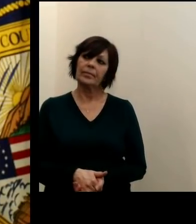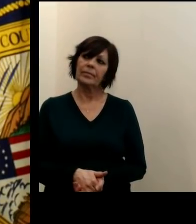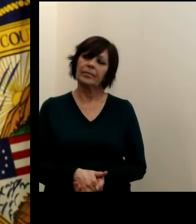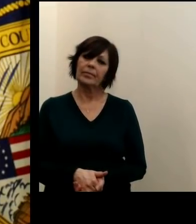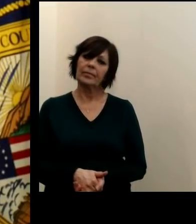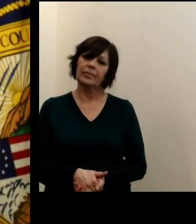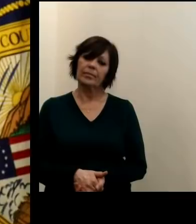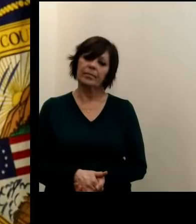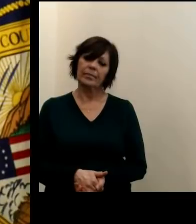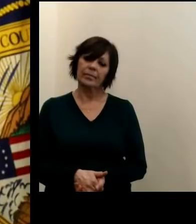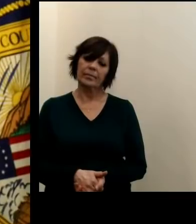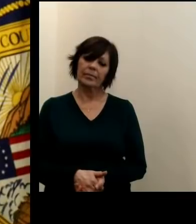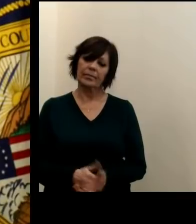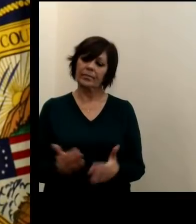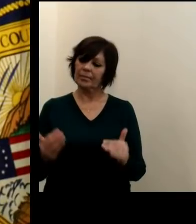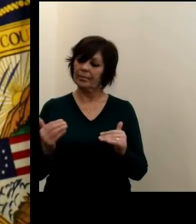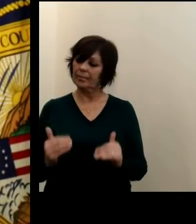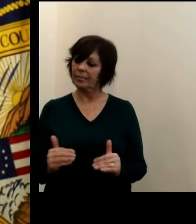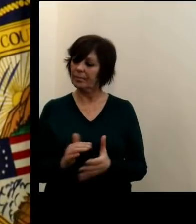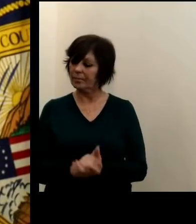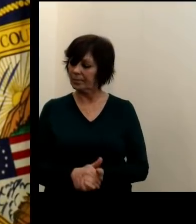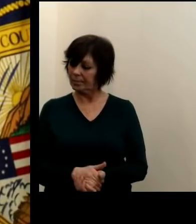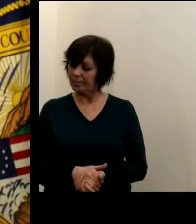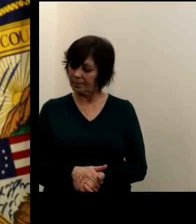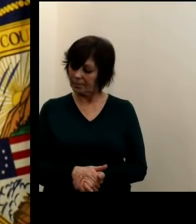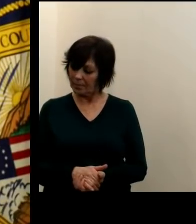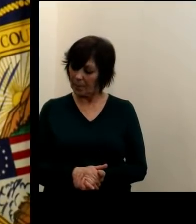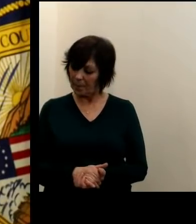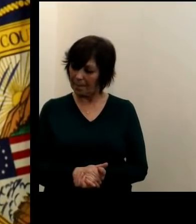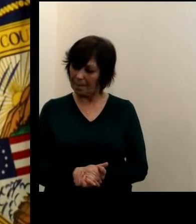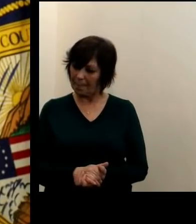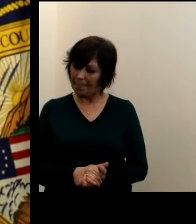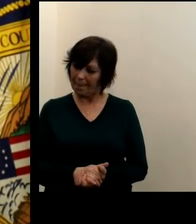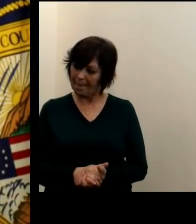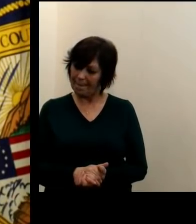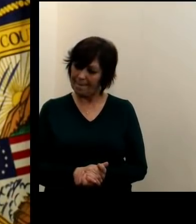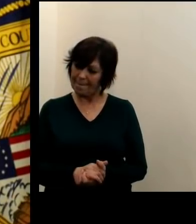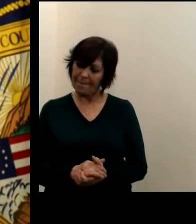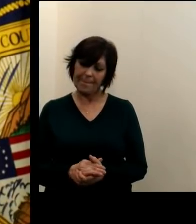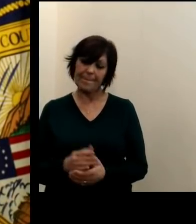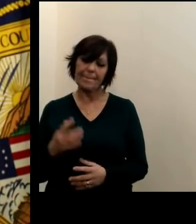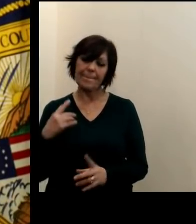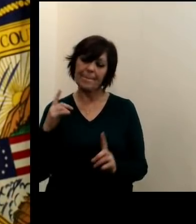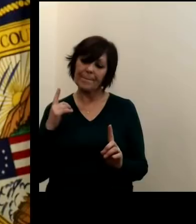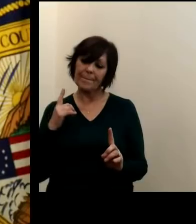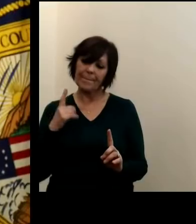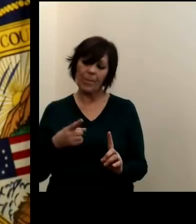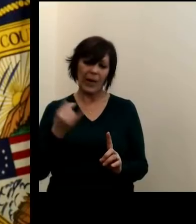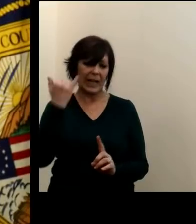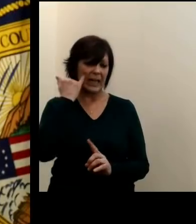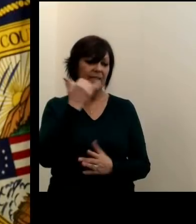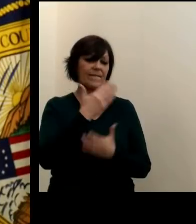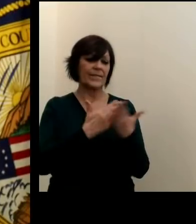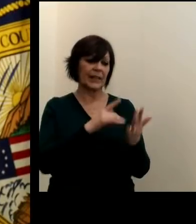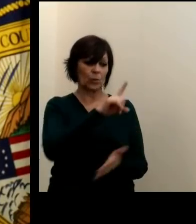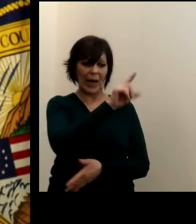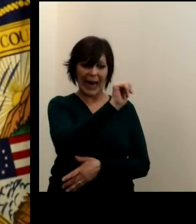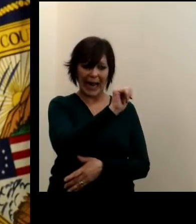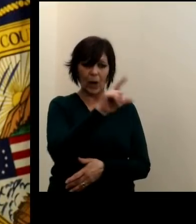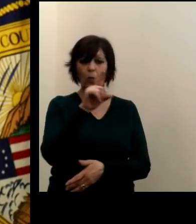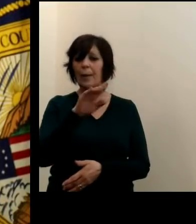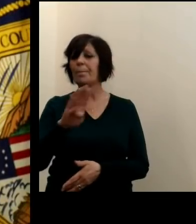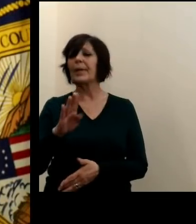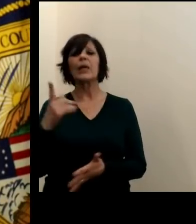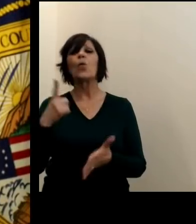I think next is WGRZ TV. Yeah, bottom line, if somebody's in phase 1A or 1B, what do they